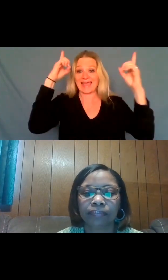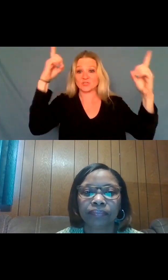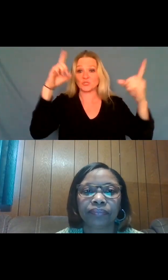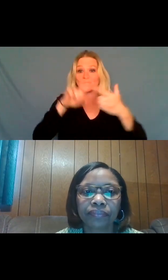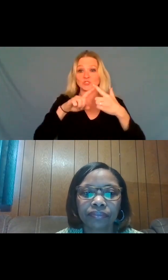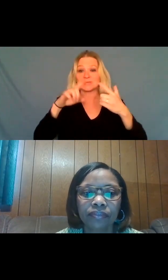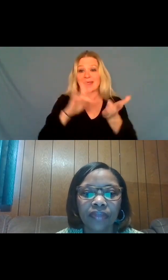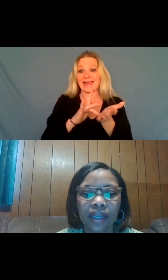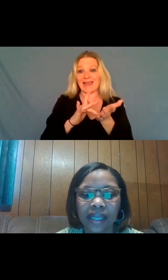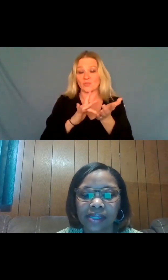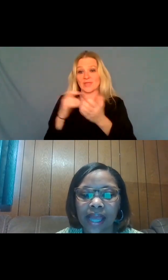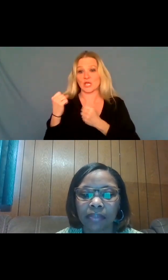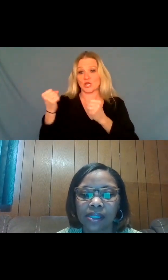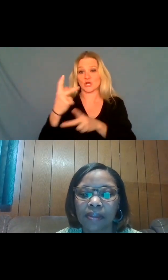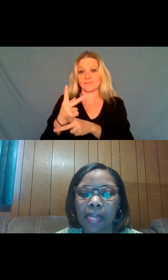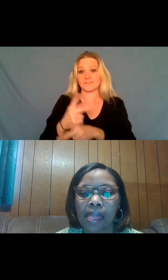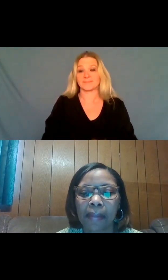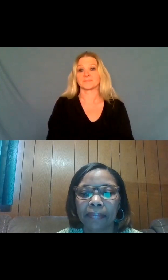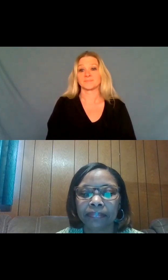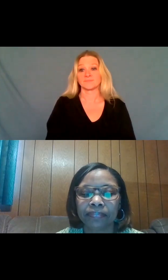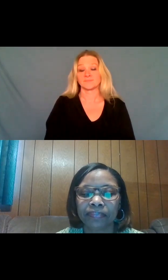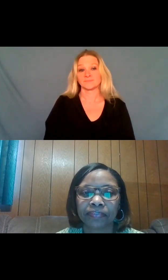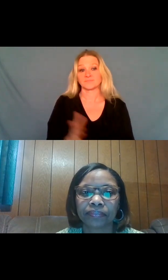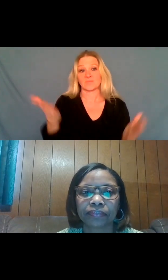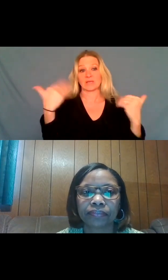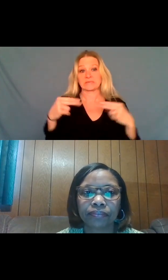system. Next slide, please.